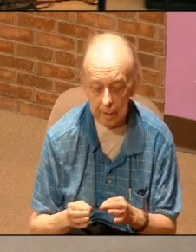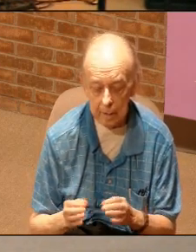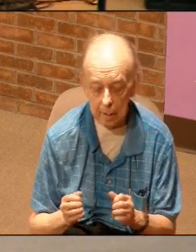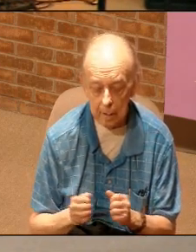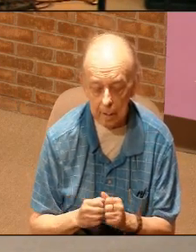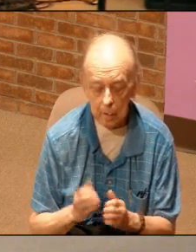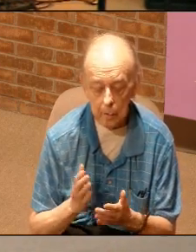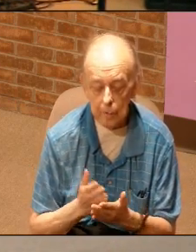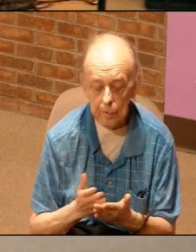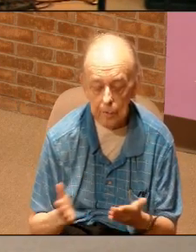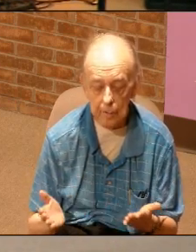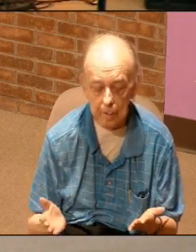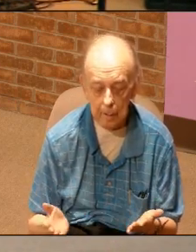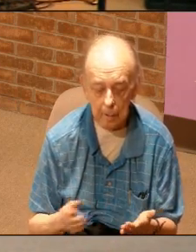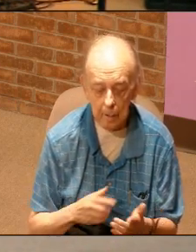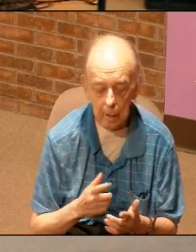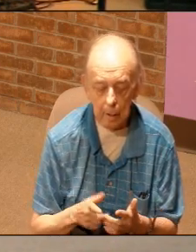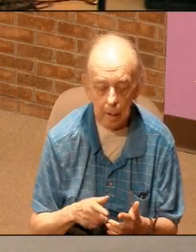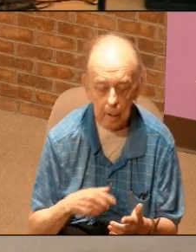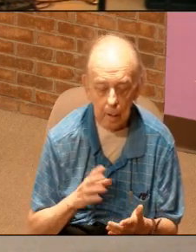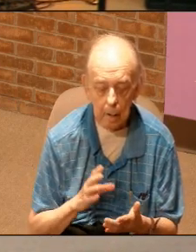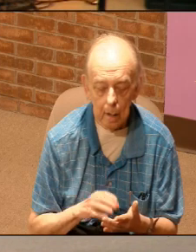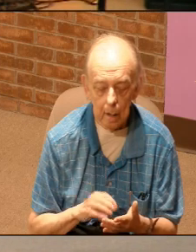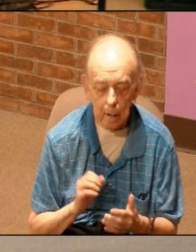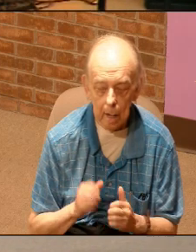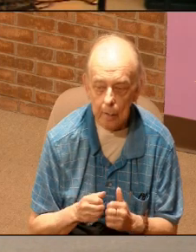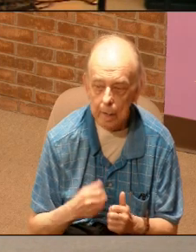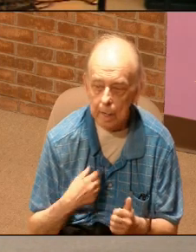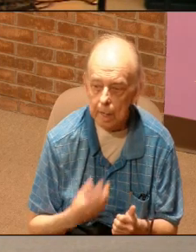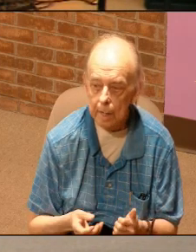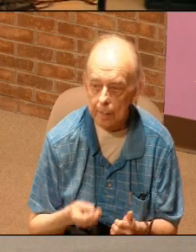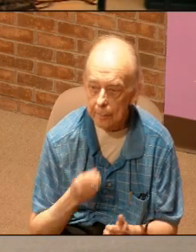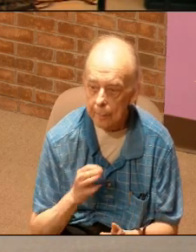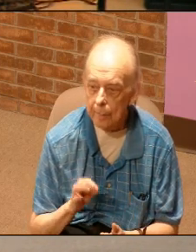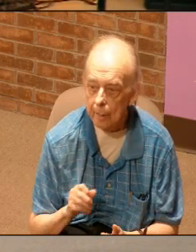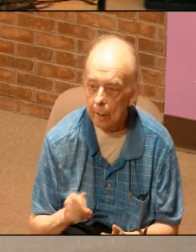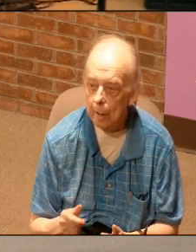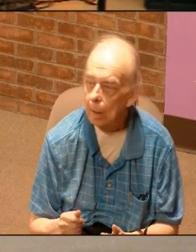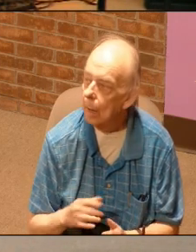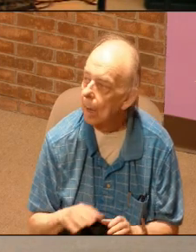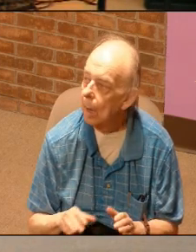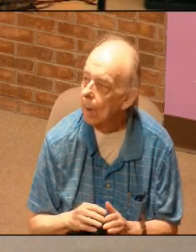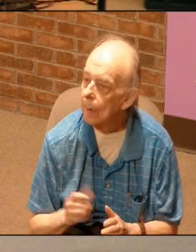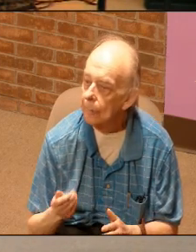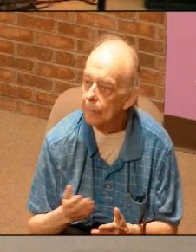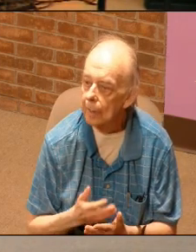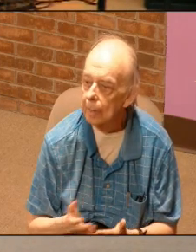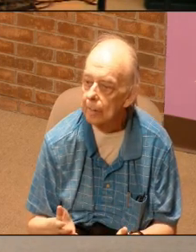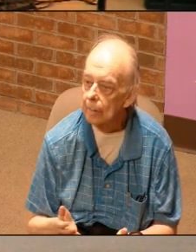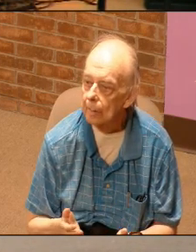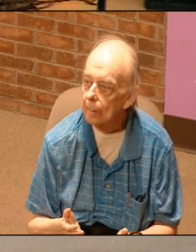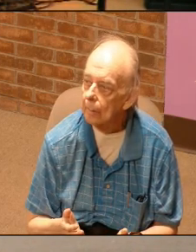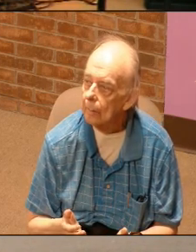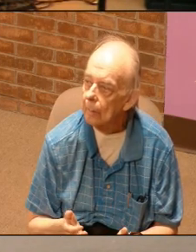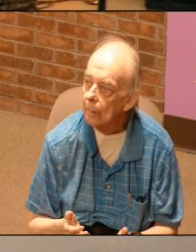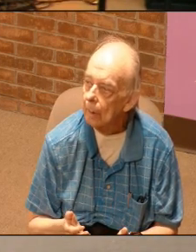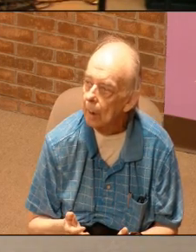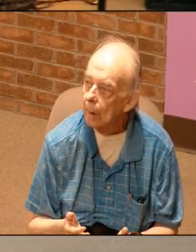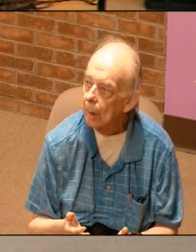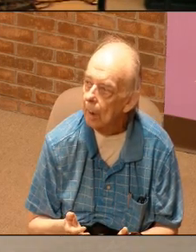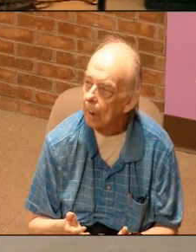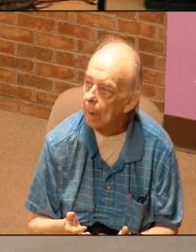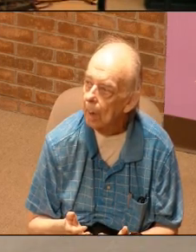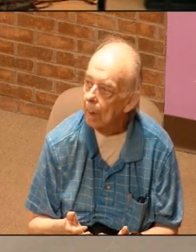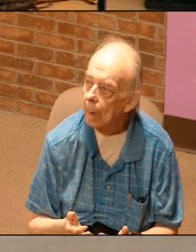with something, then we can learn how to eat the frog. So how do we do this? couple things. And that